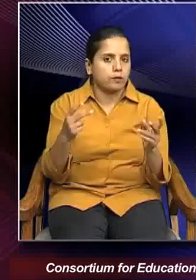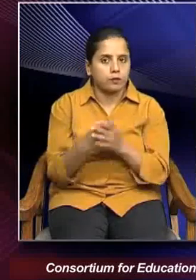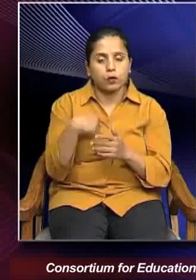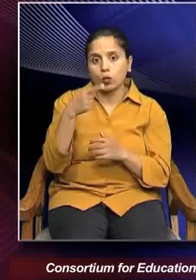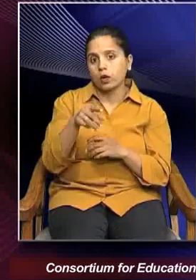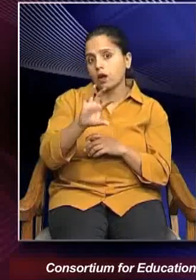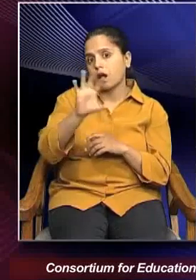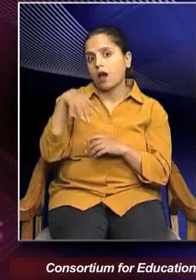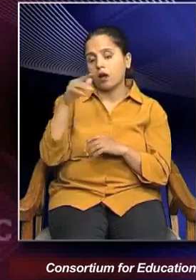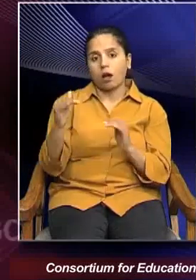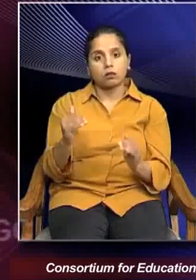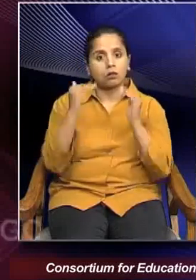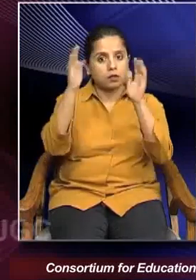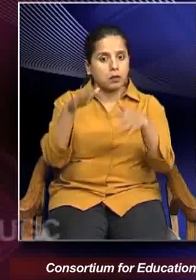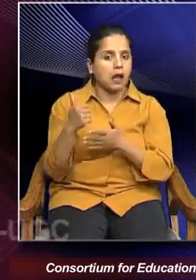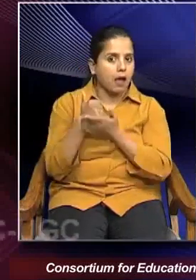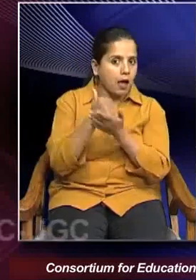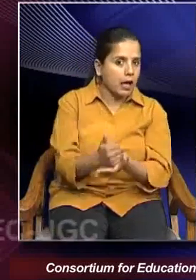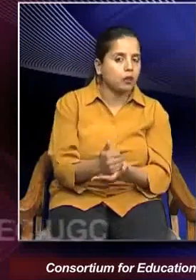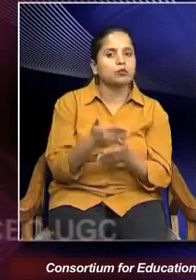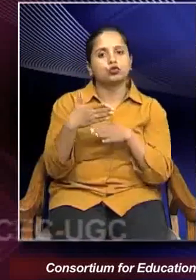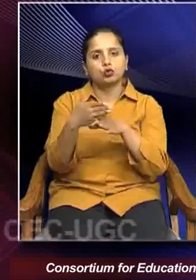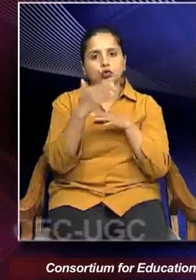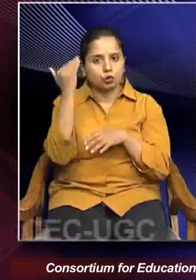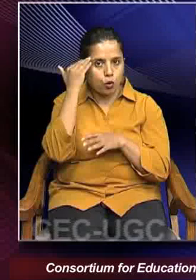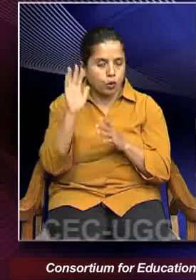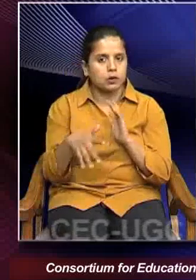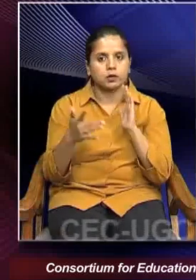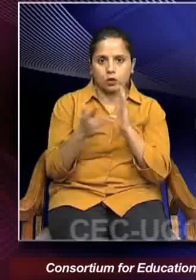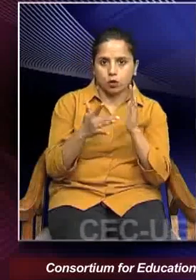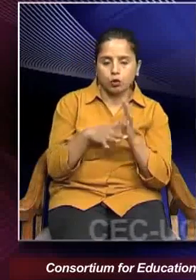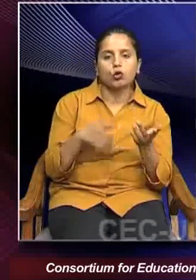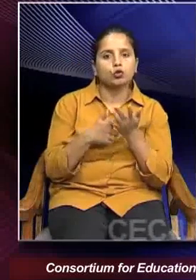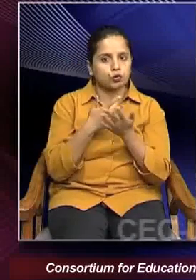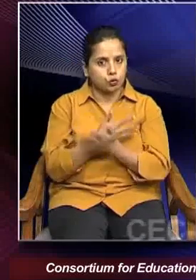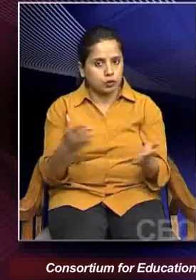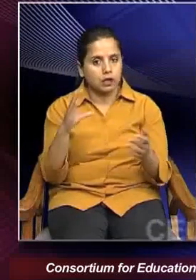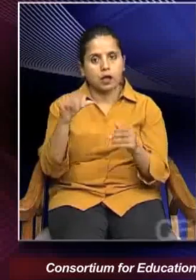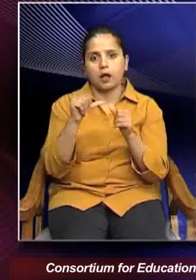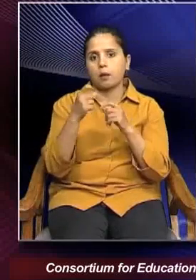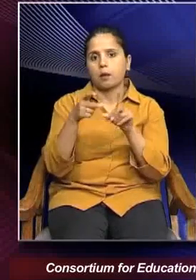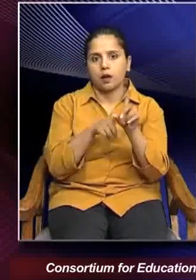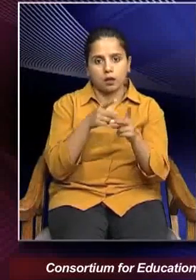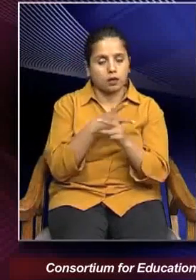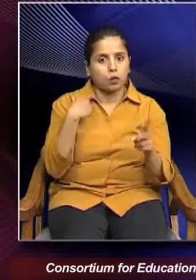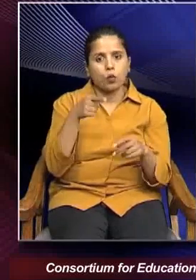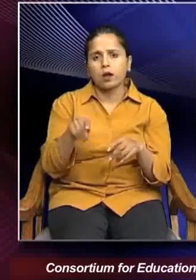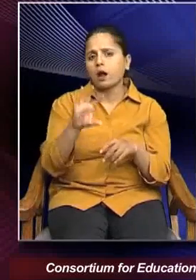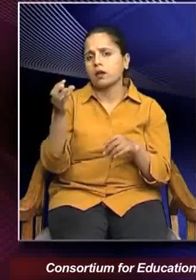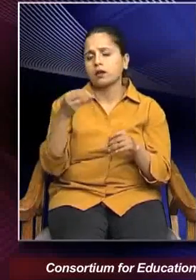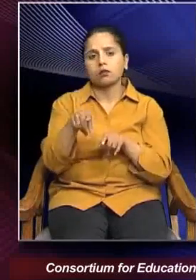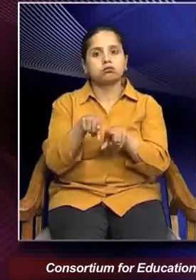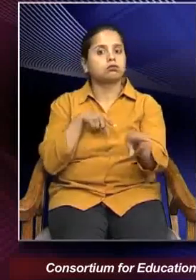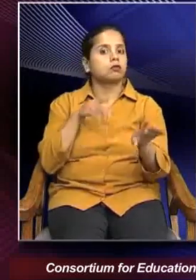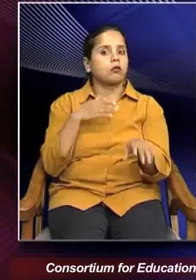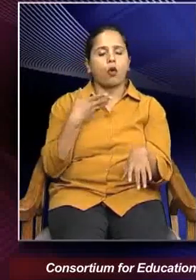advanced, they need to help and share knowledge and technology and resources, capacity building with countries which are lagging behind, because